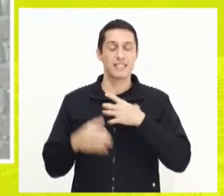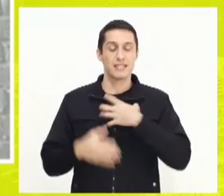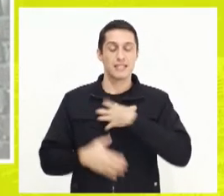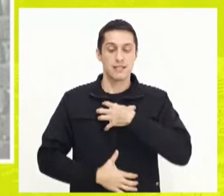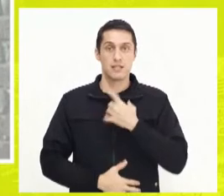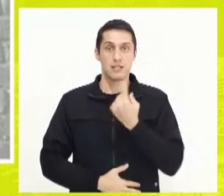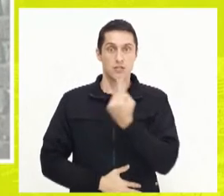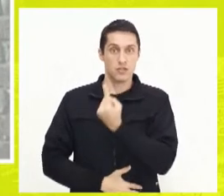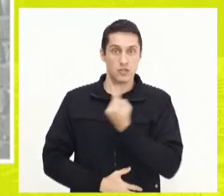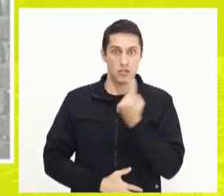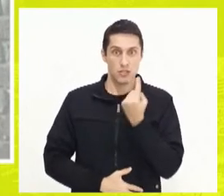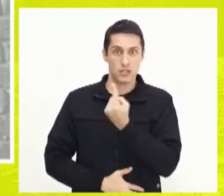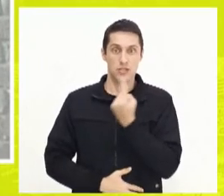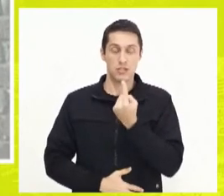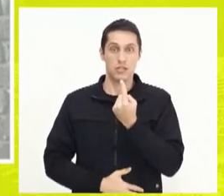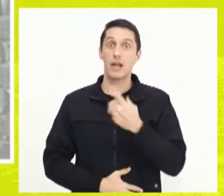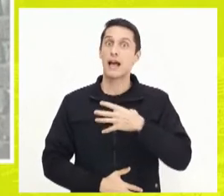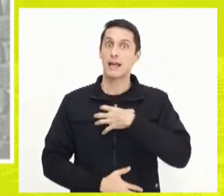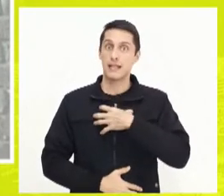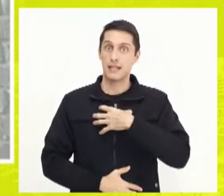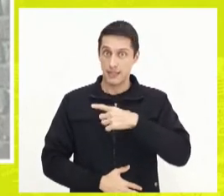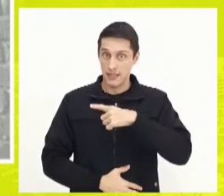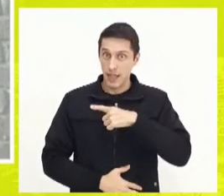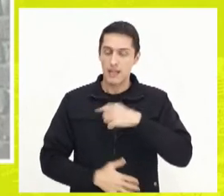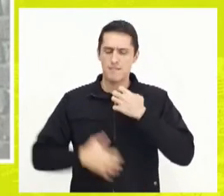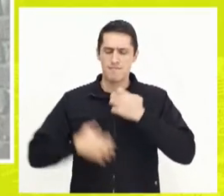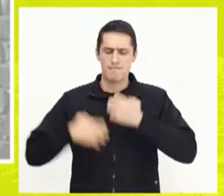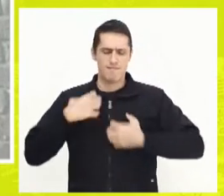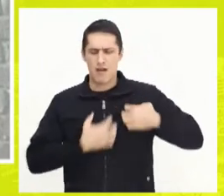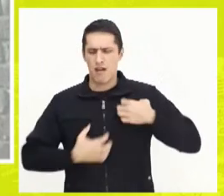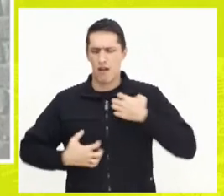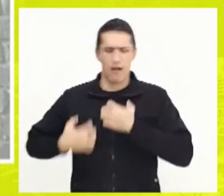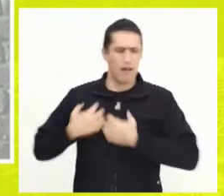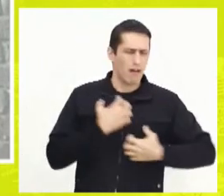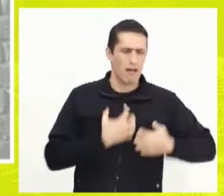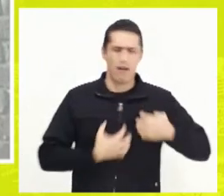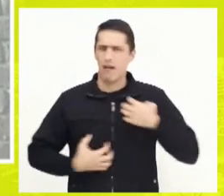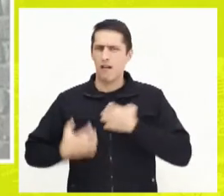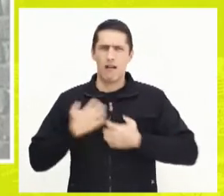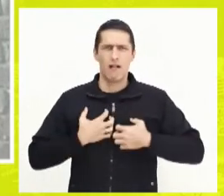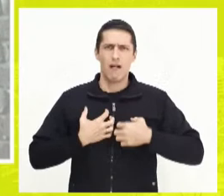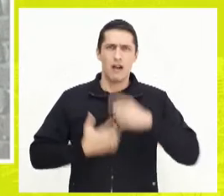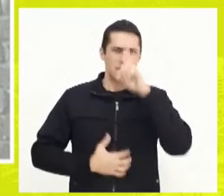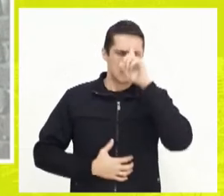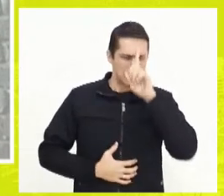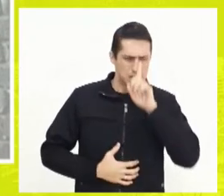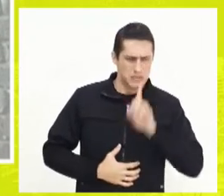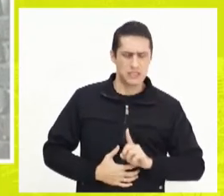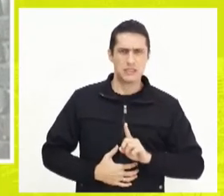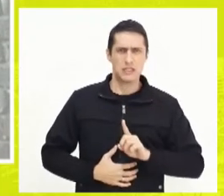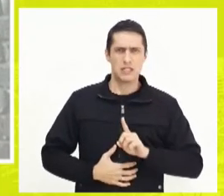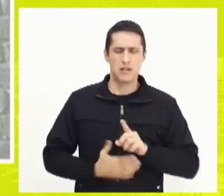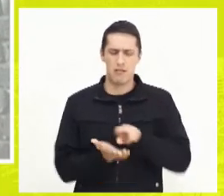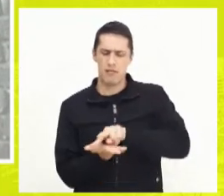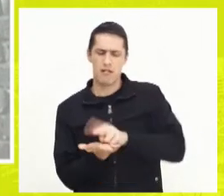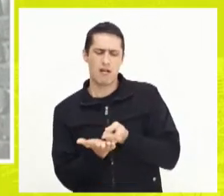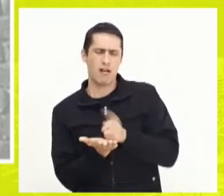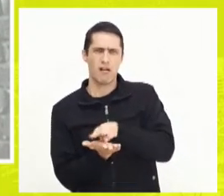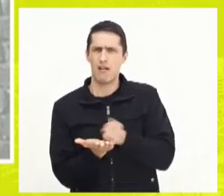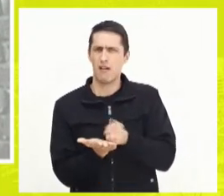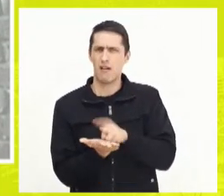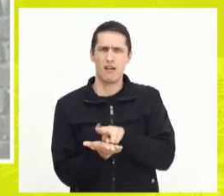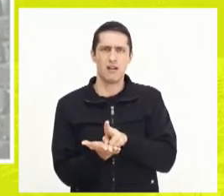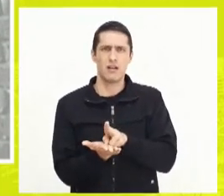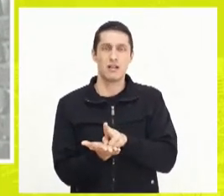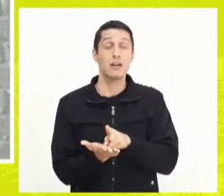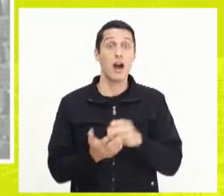that high levels of anxiety depression solely to do not